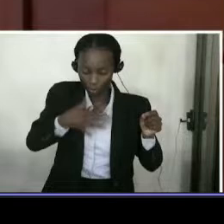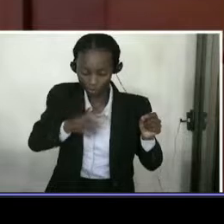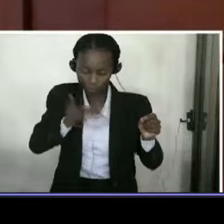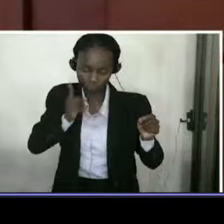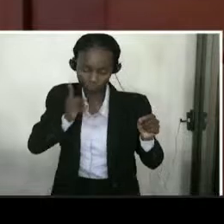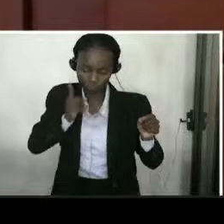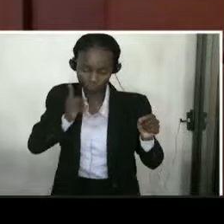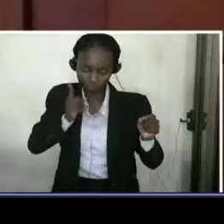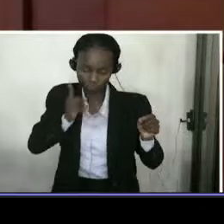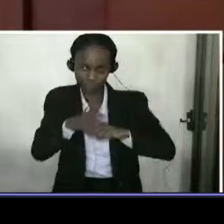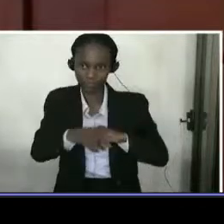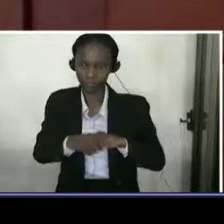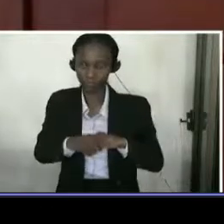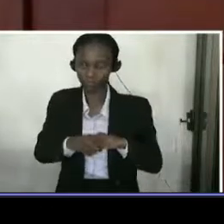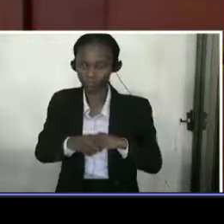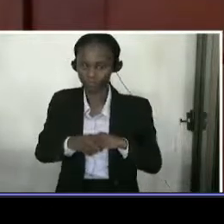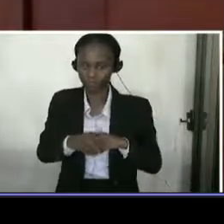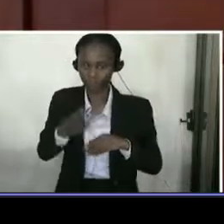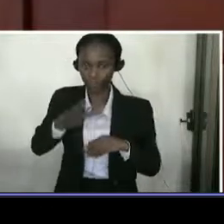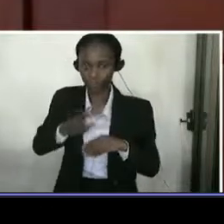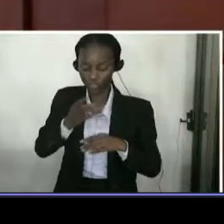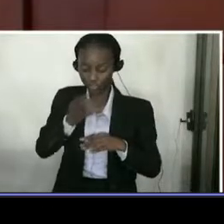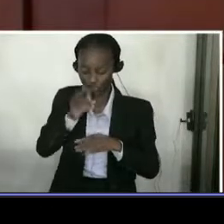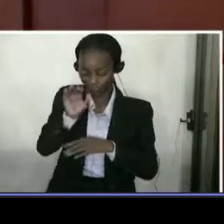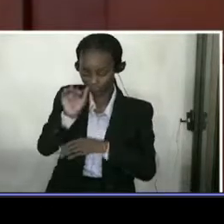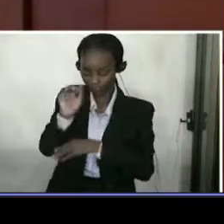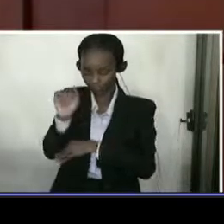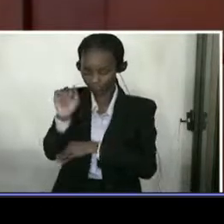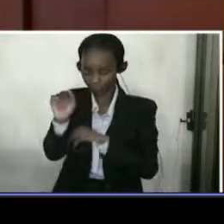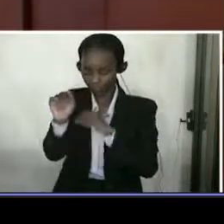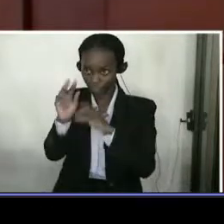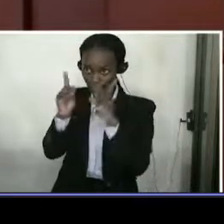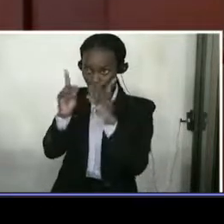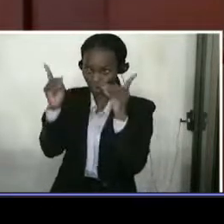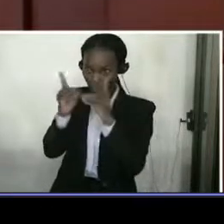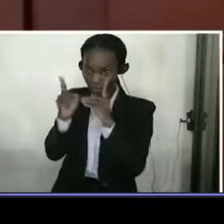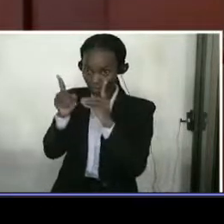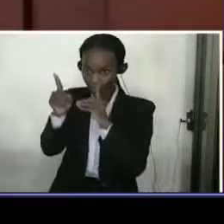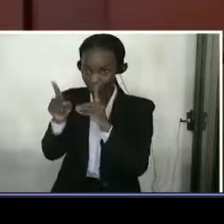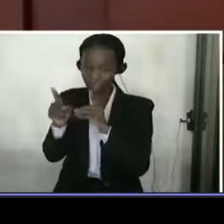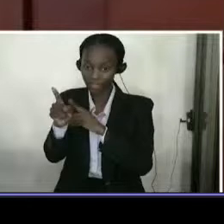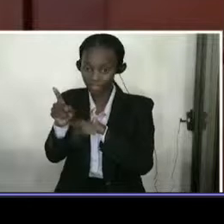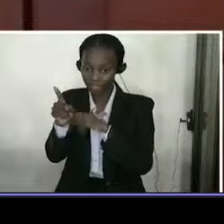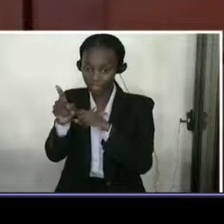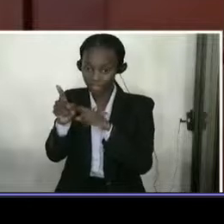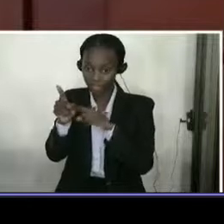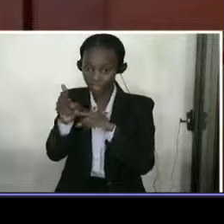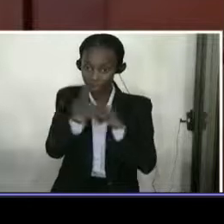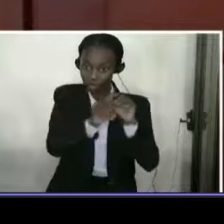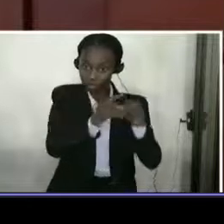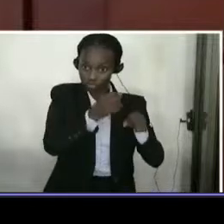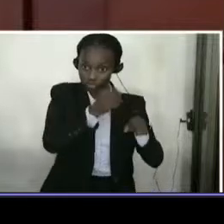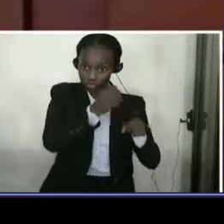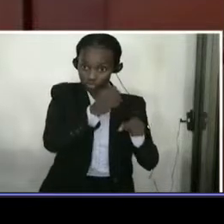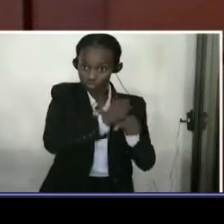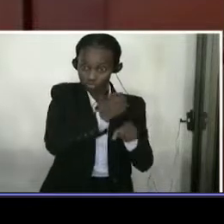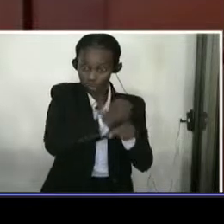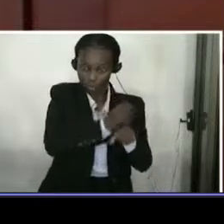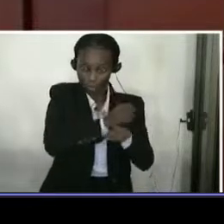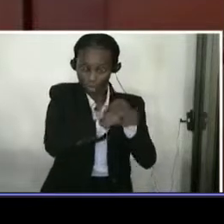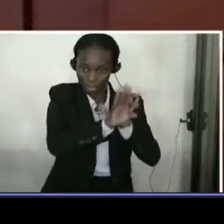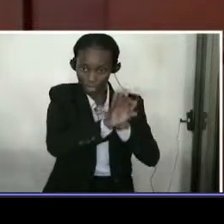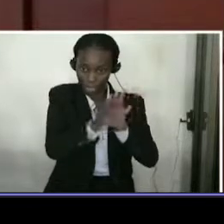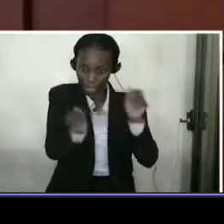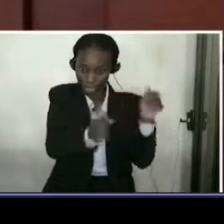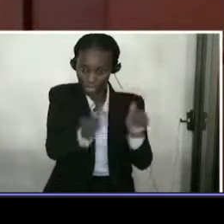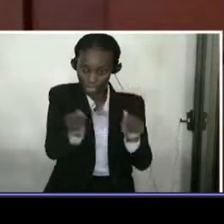further wish to remind the department as they execute the task of filling critical posts that the upliftment of